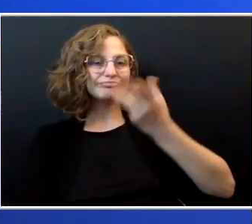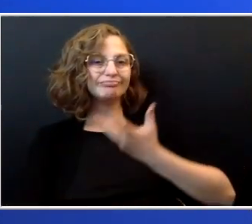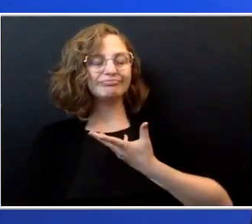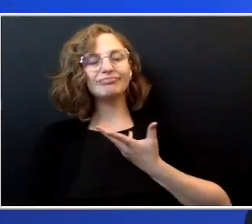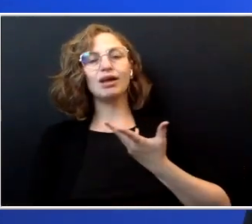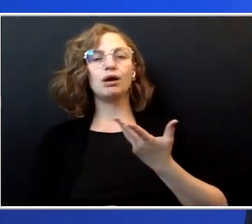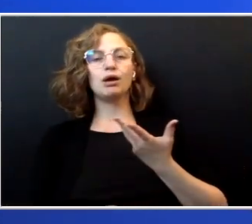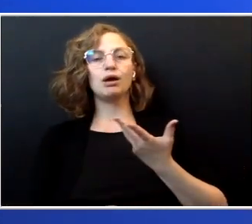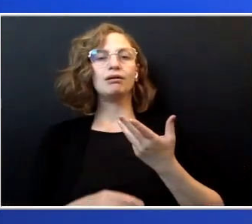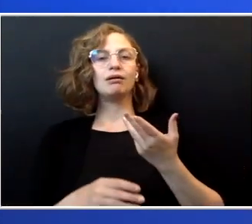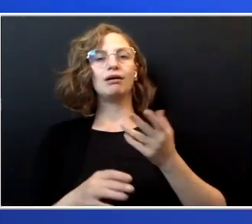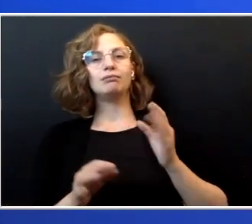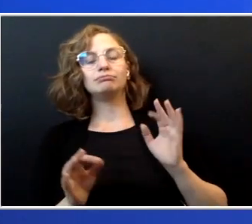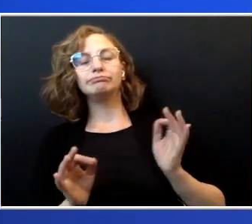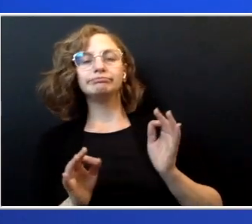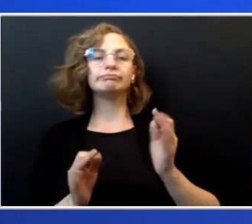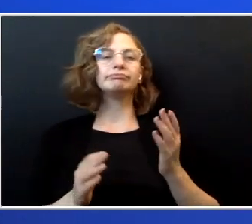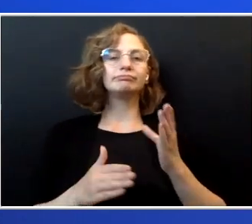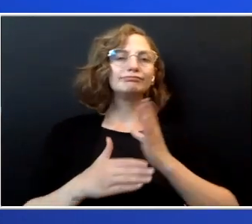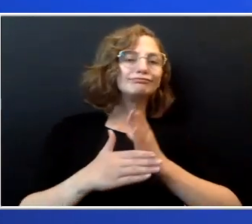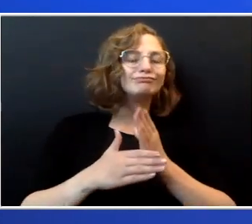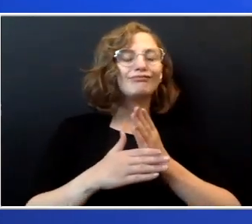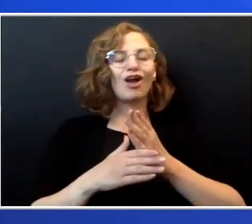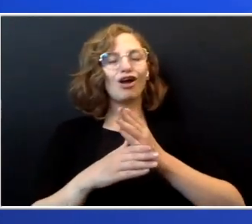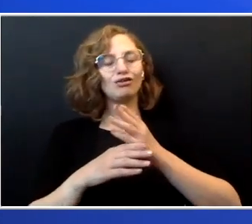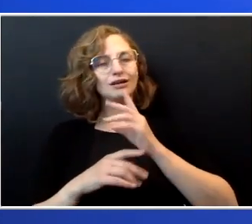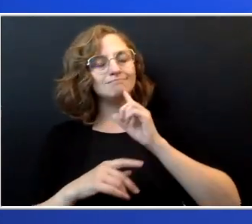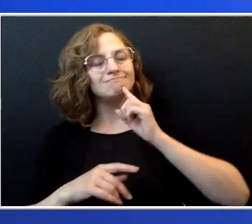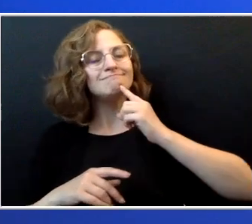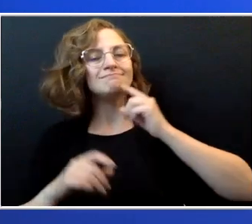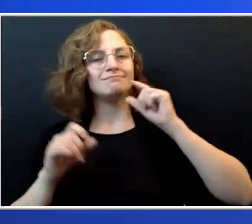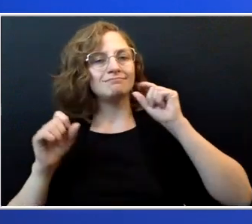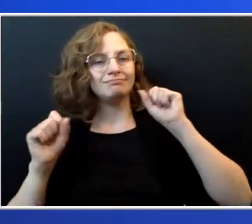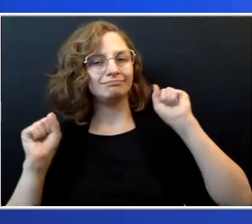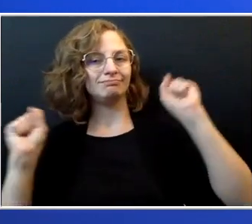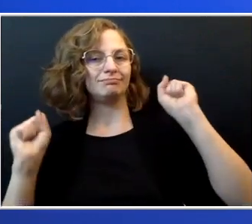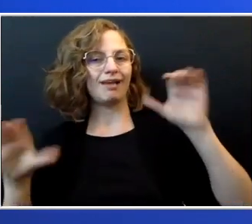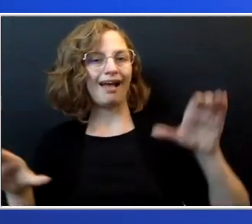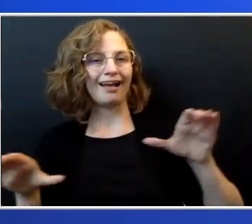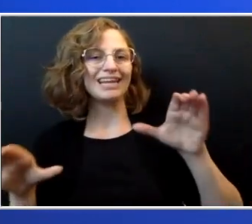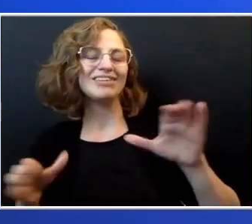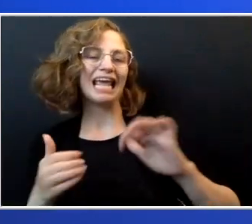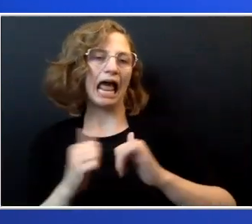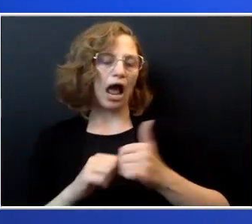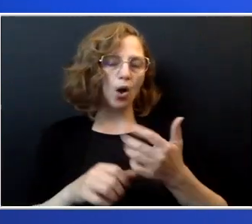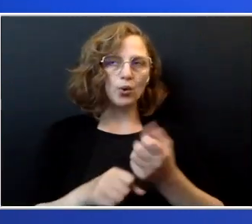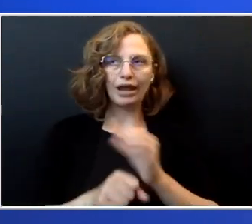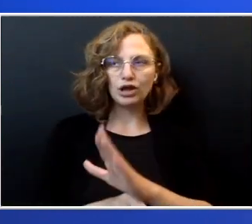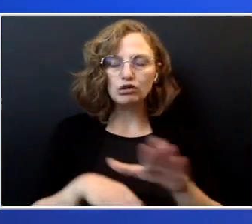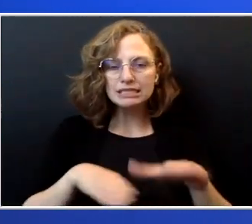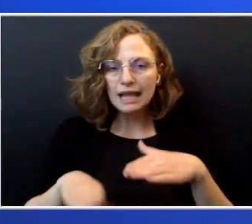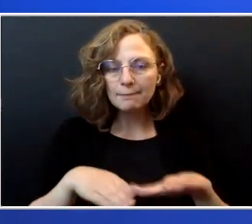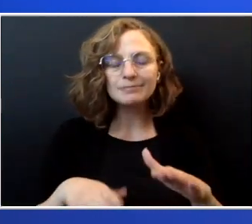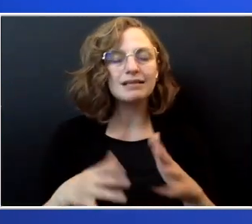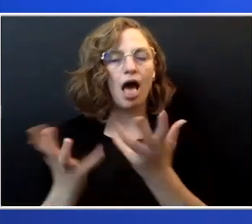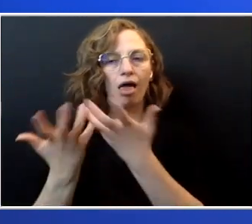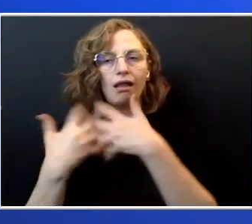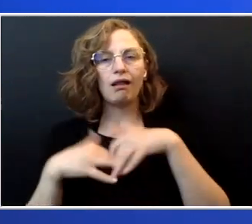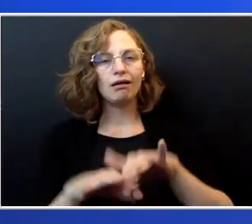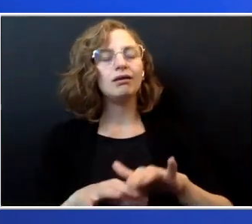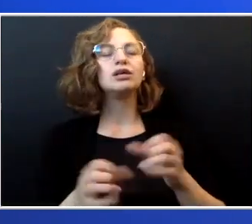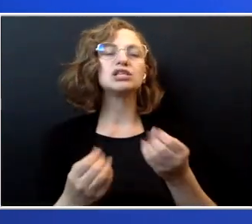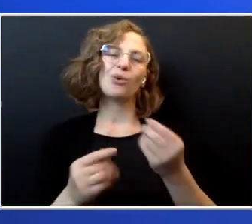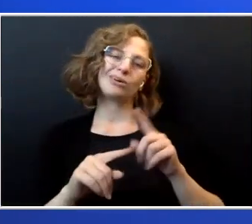just steps and how you get those steps and how it all comes together. So I think it really depends. I was actually a part of a research study with one of my colleagues,